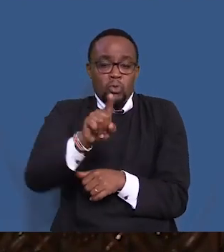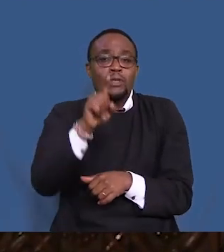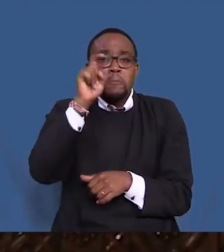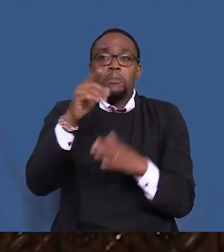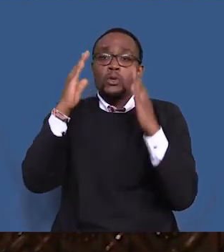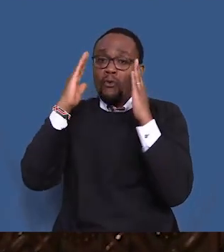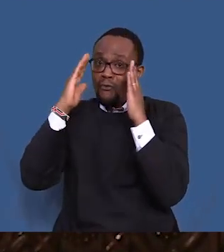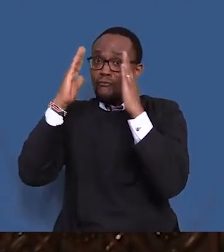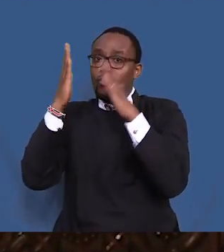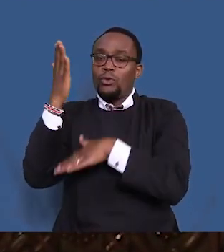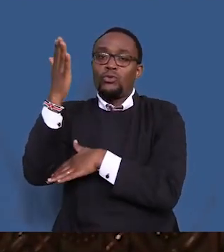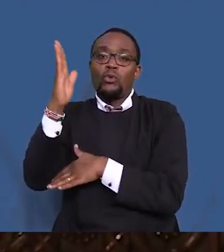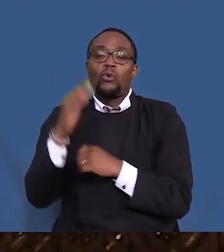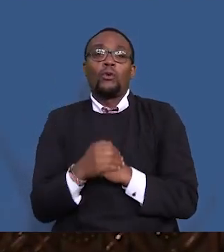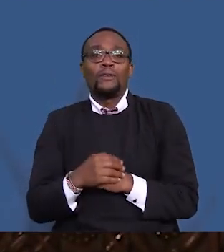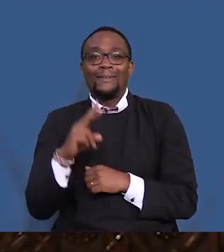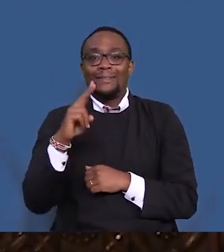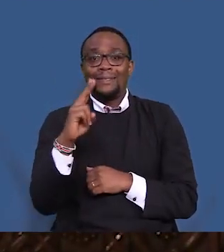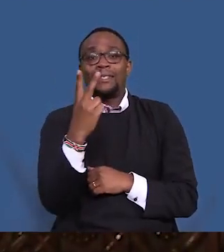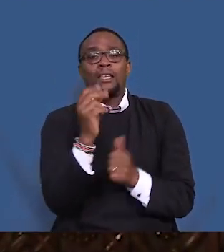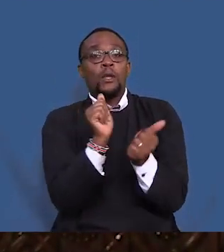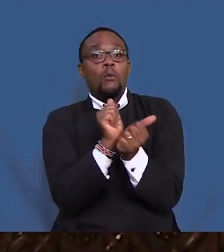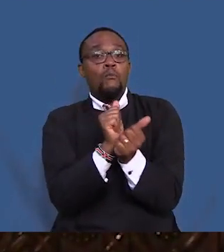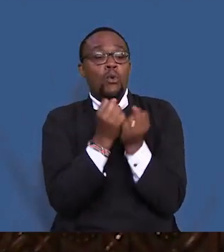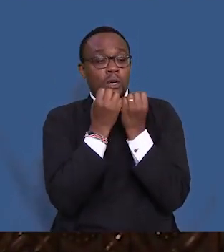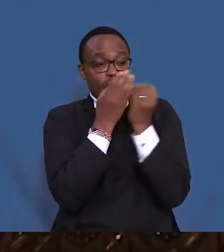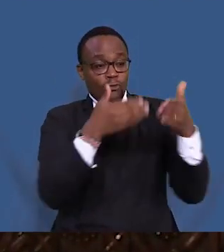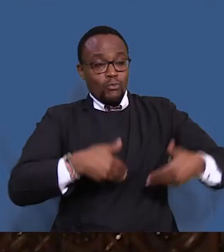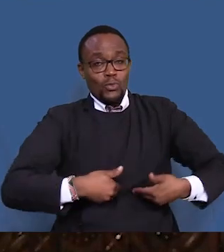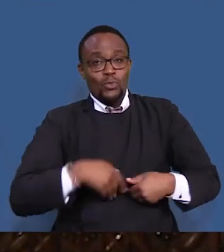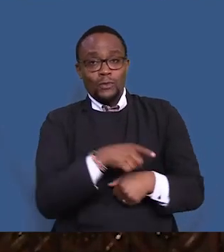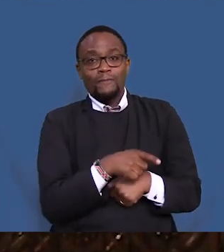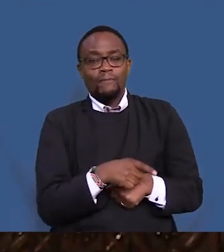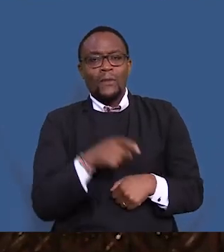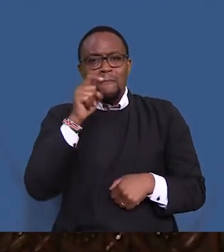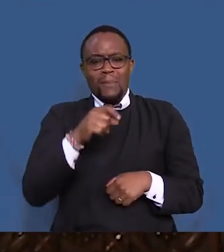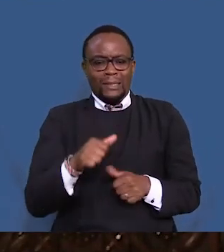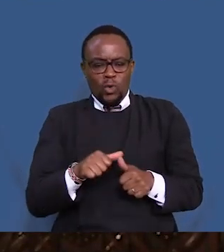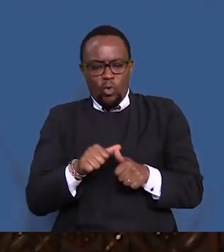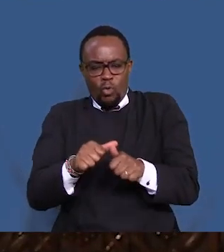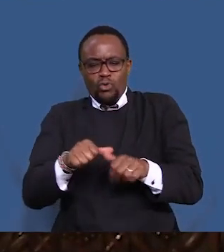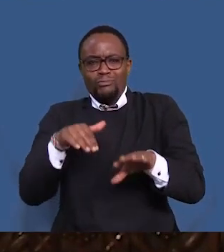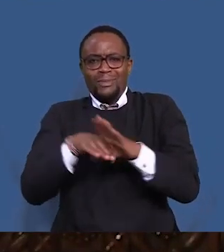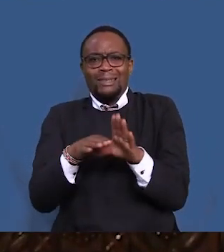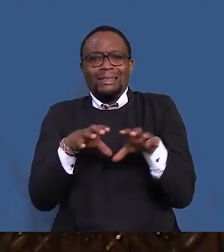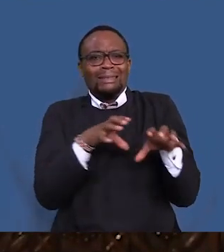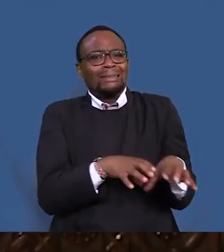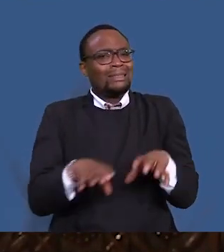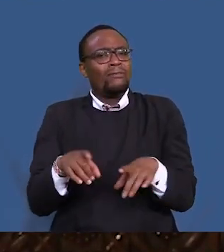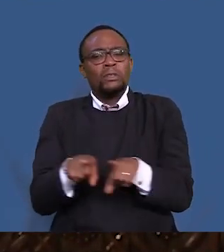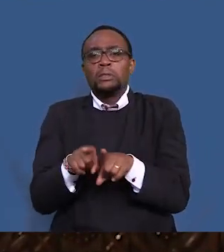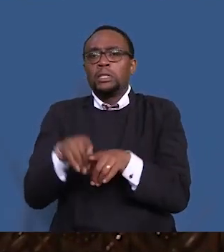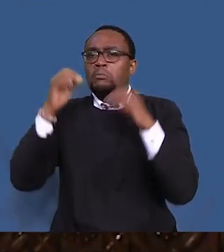to God. Number two, Paul is telling Timothy to endure hardness as a